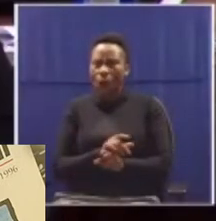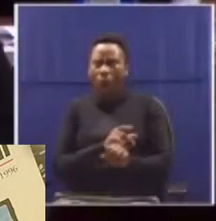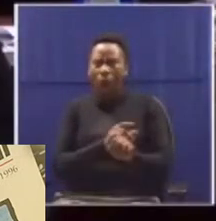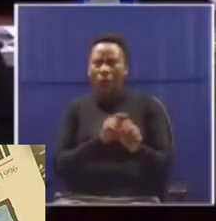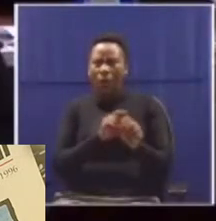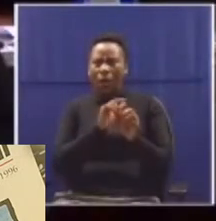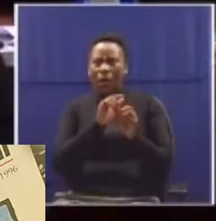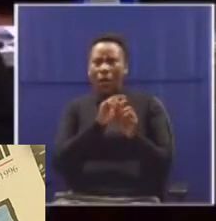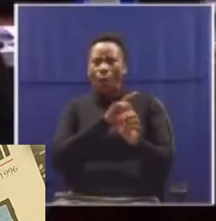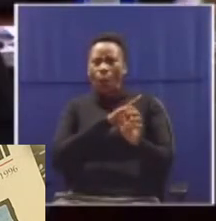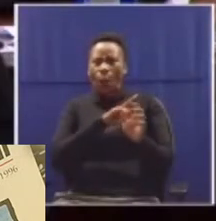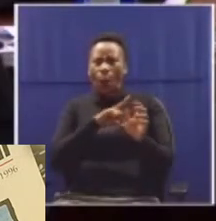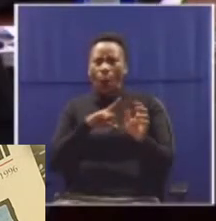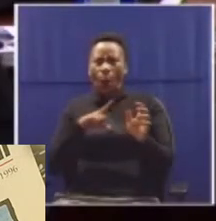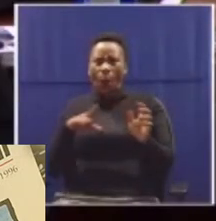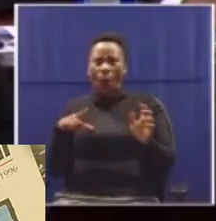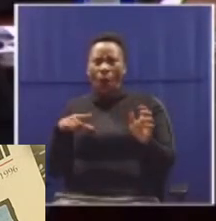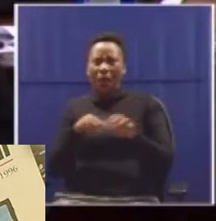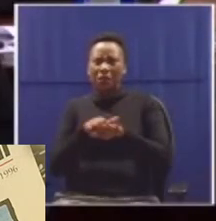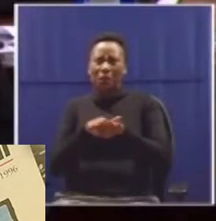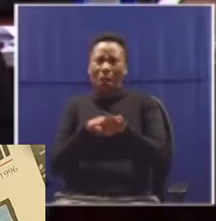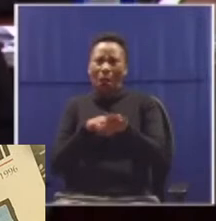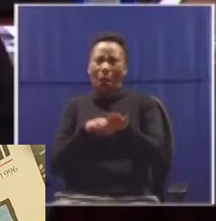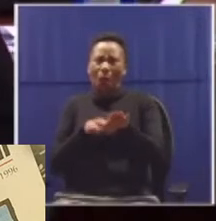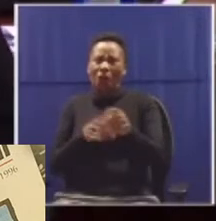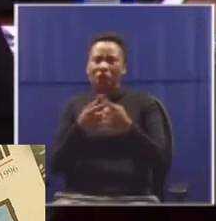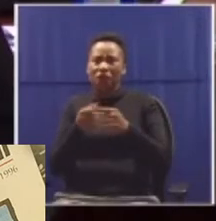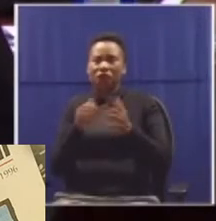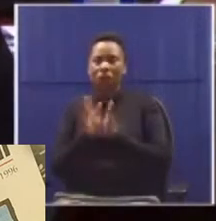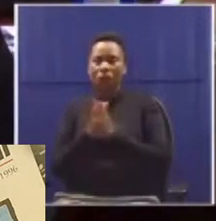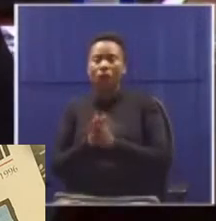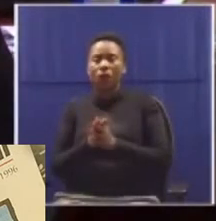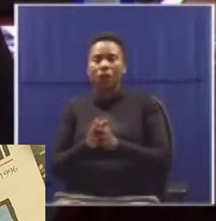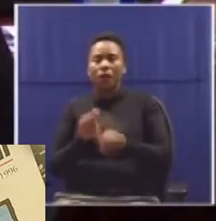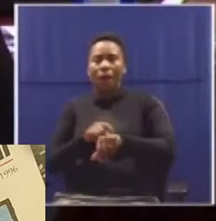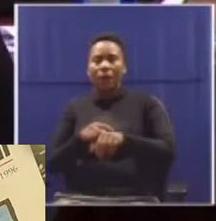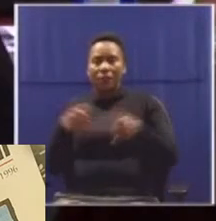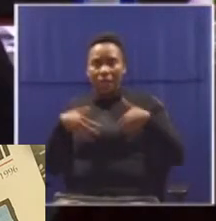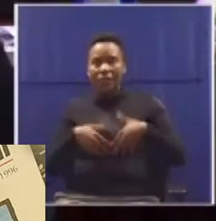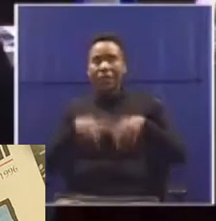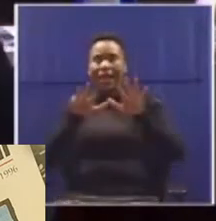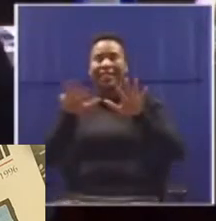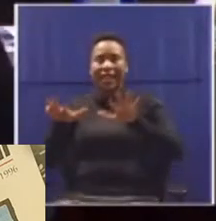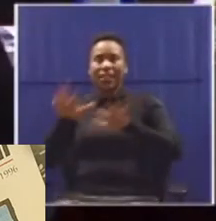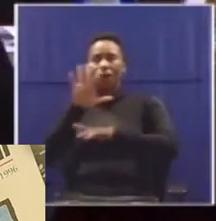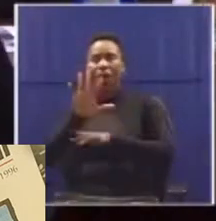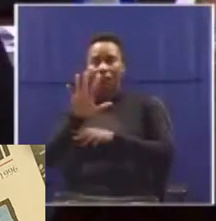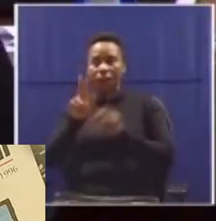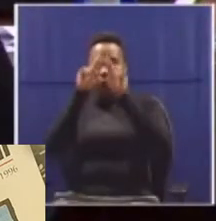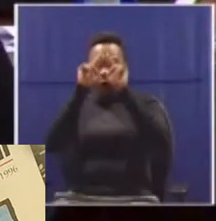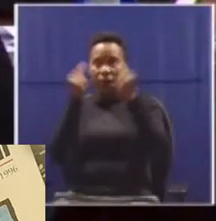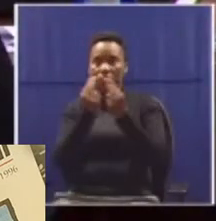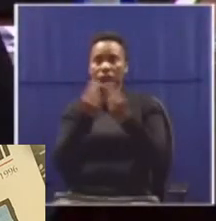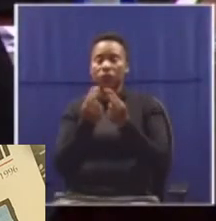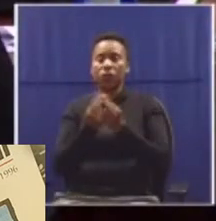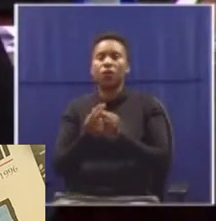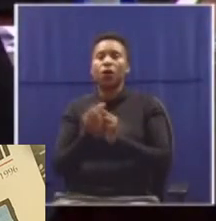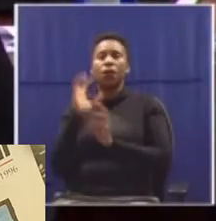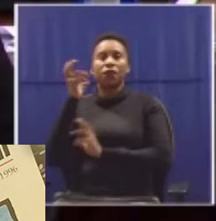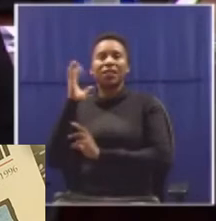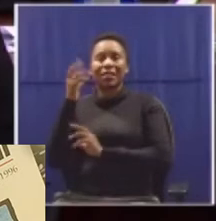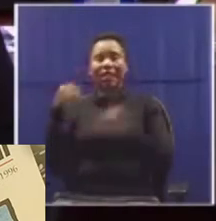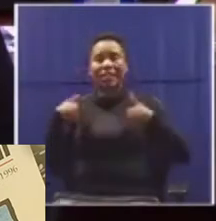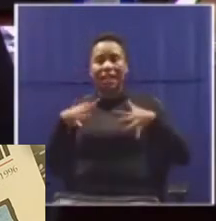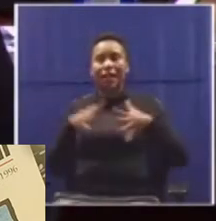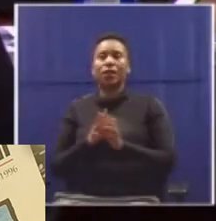and very slow passage from its Inception until today in 1995 the University of the SRI state began offering the